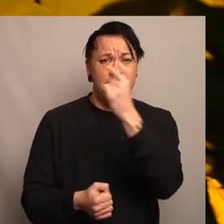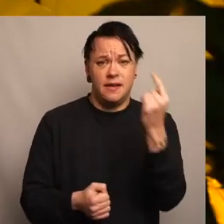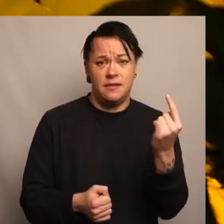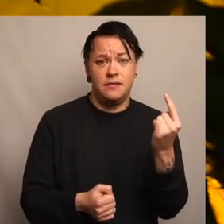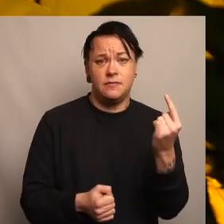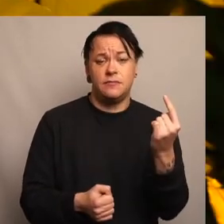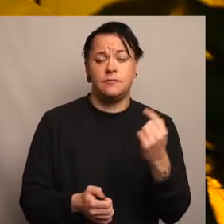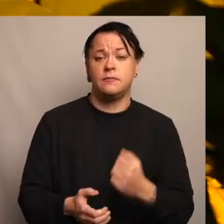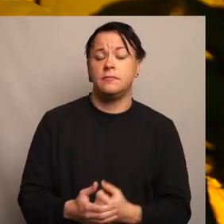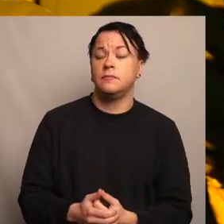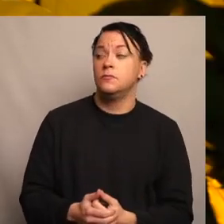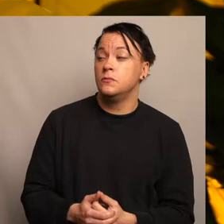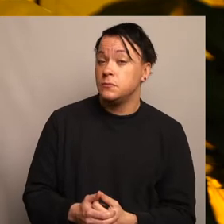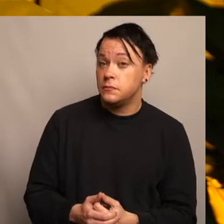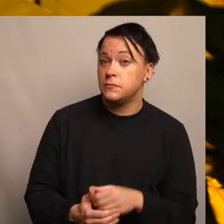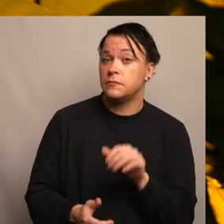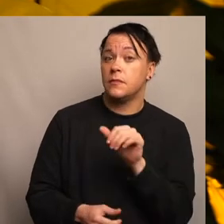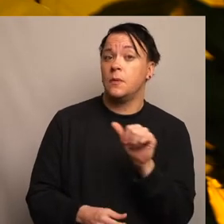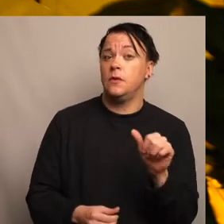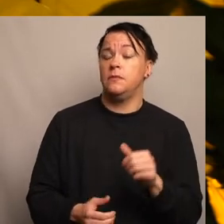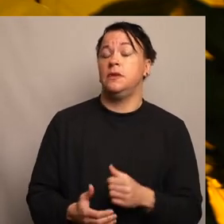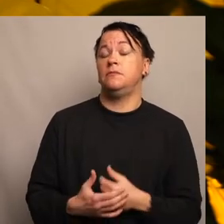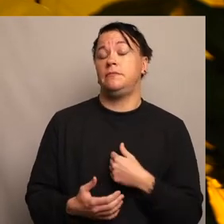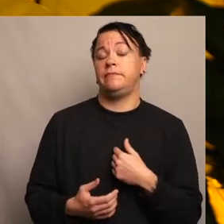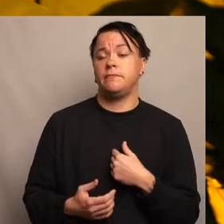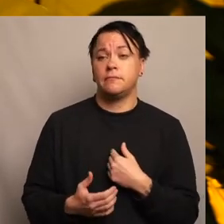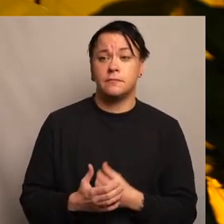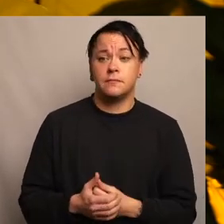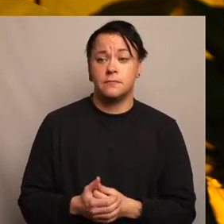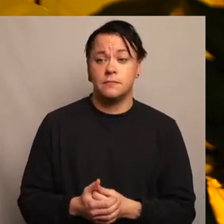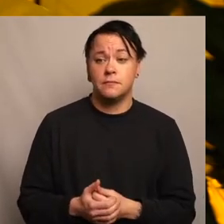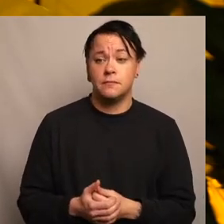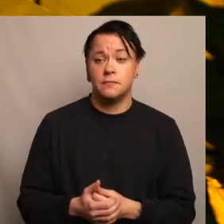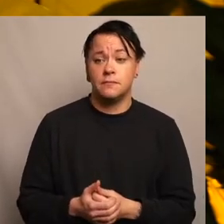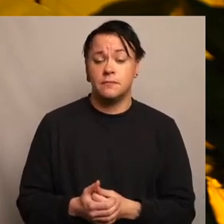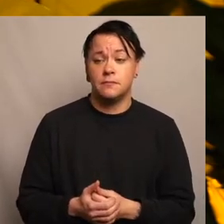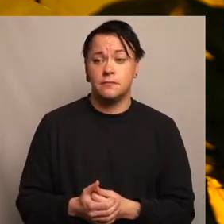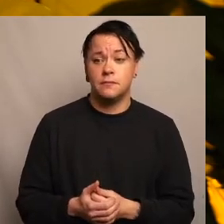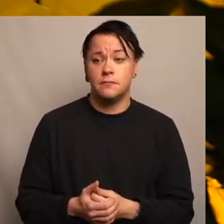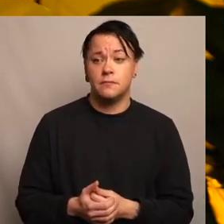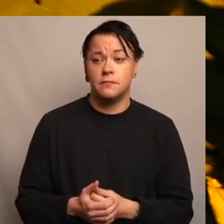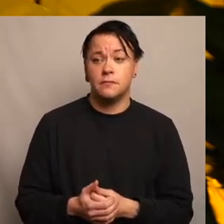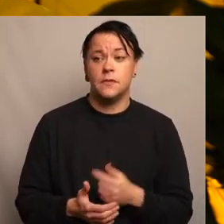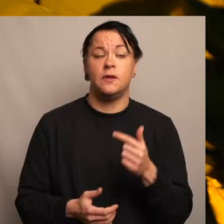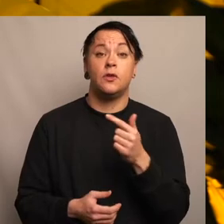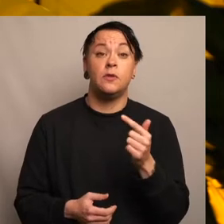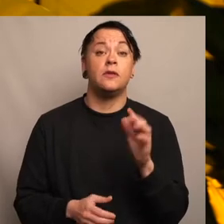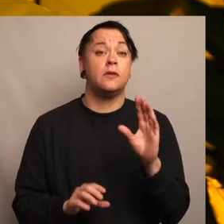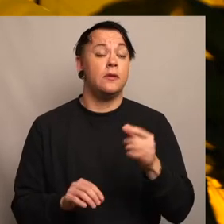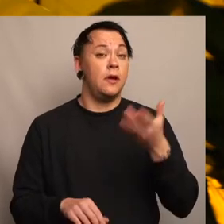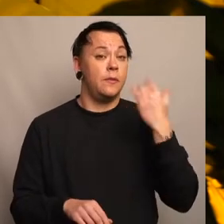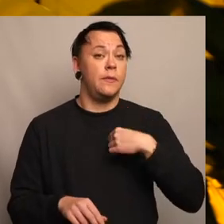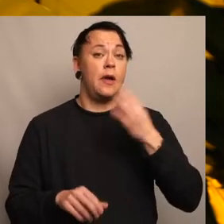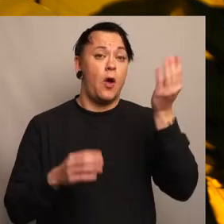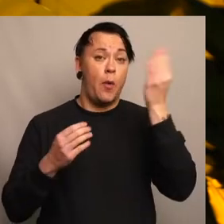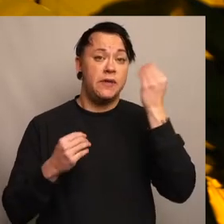I'm not sure. Like, I feel like, because as I was studying the history of LGBT rights, like the thing is,